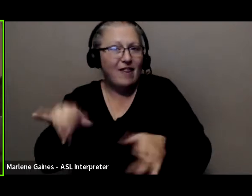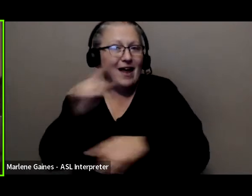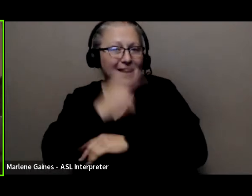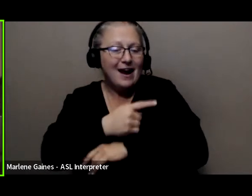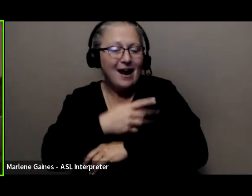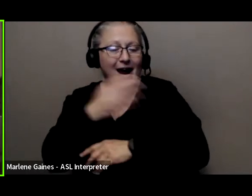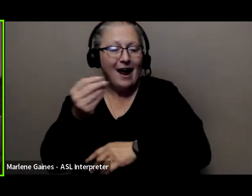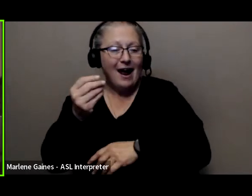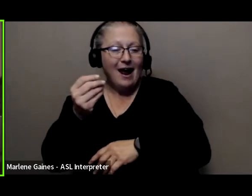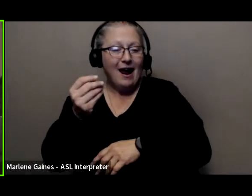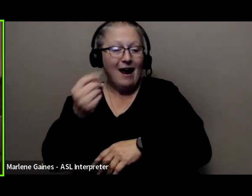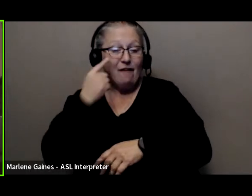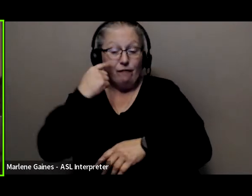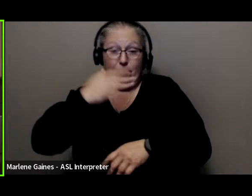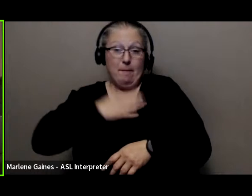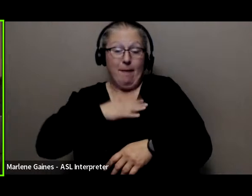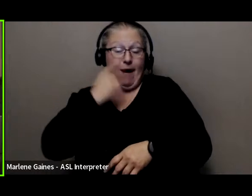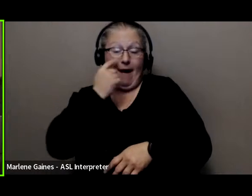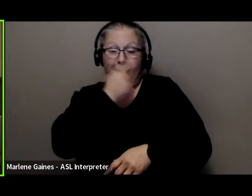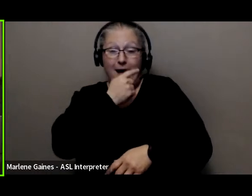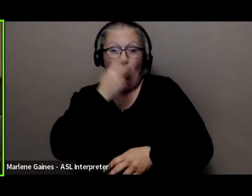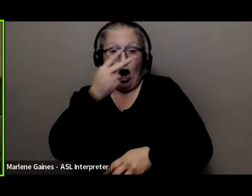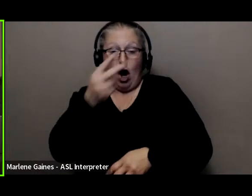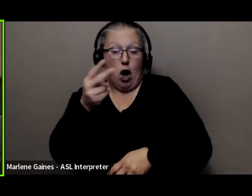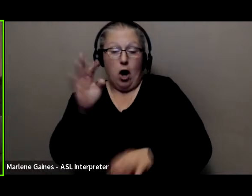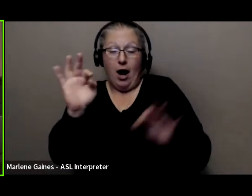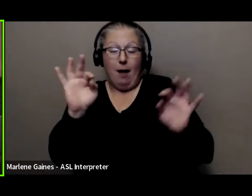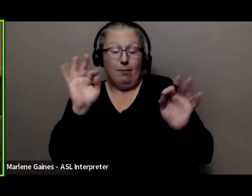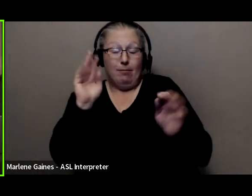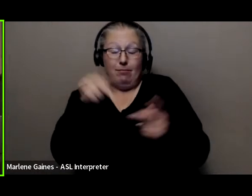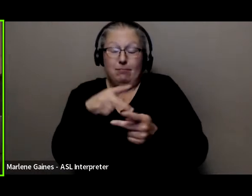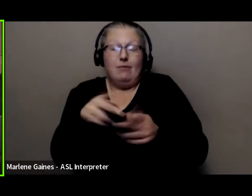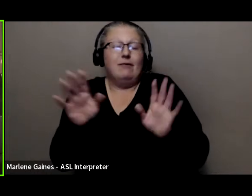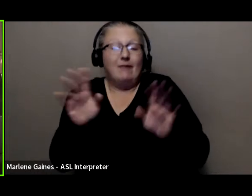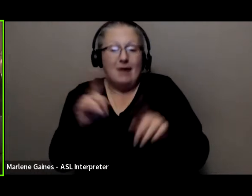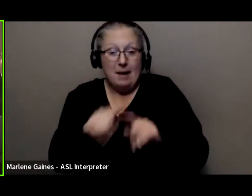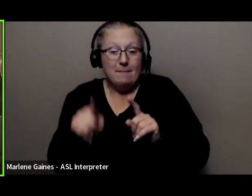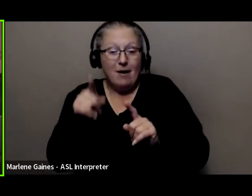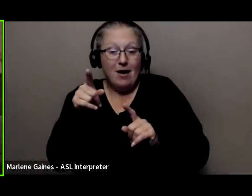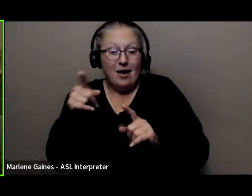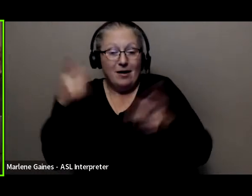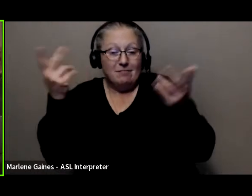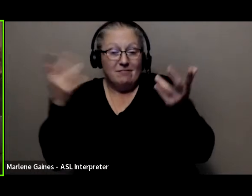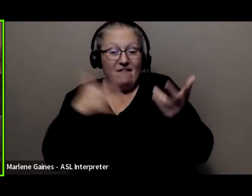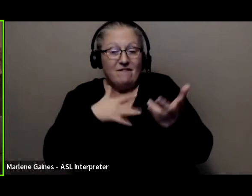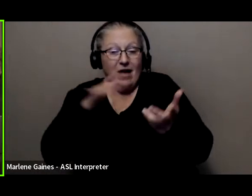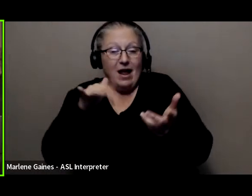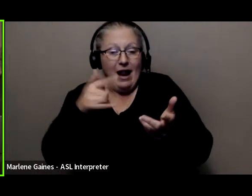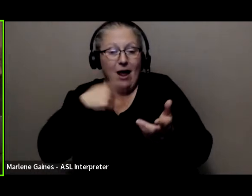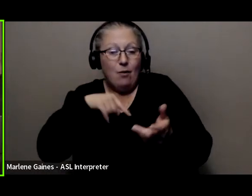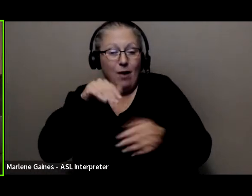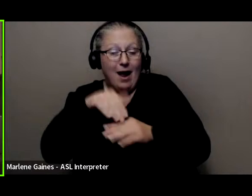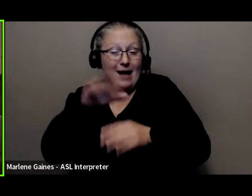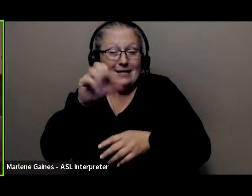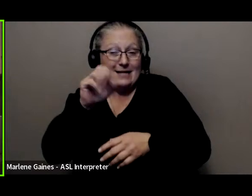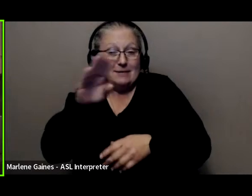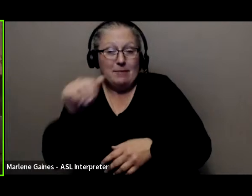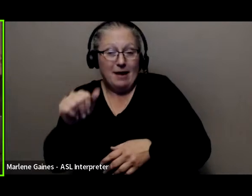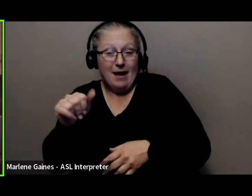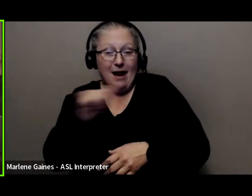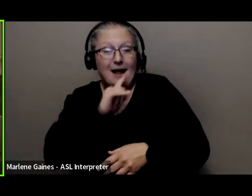was, to my eyes, it looked flawless, but I mean, it felt like we were at CSBA, like